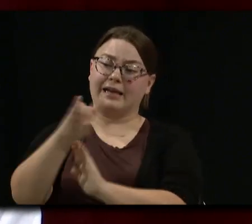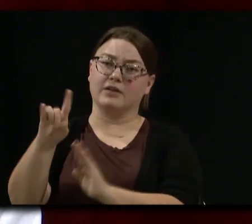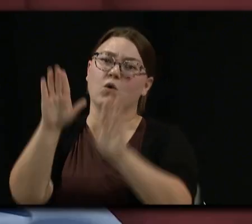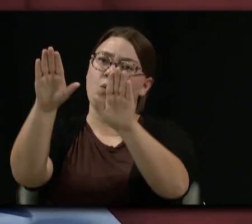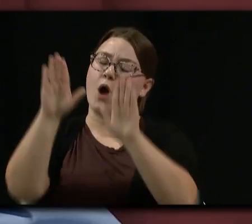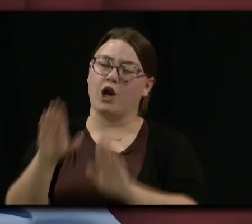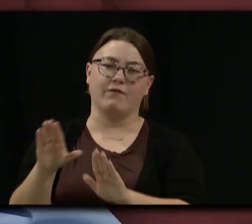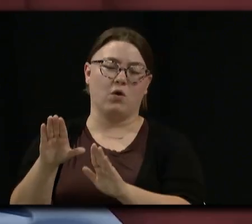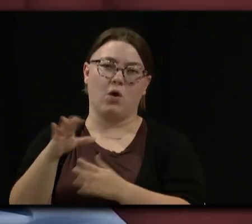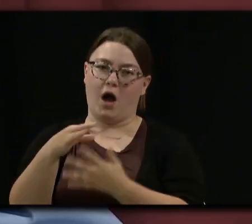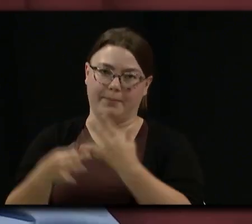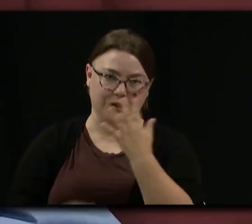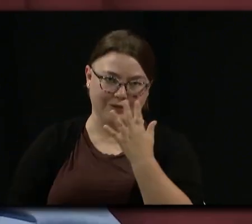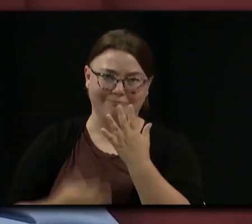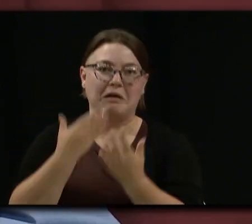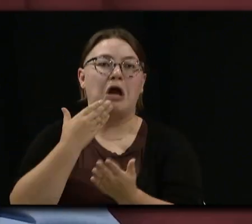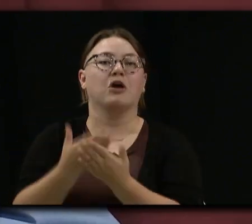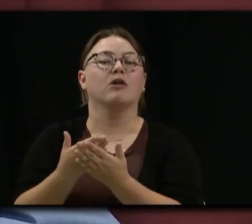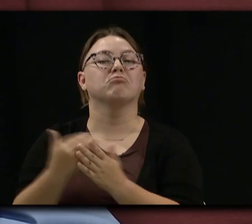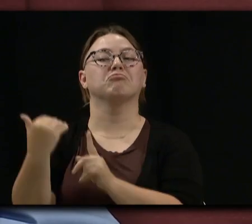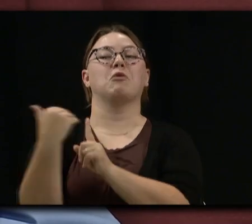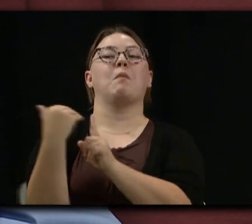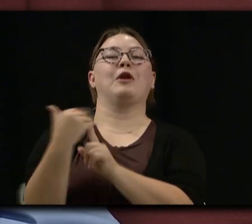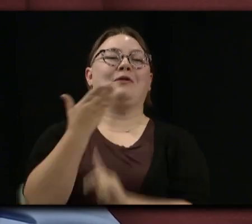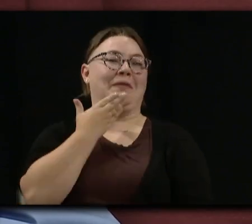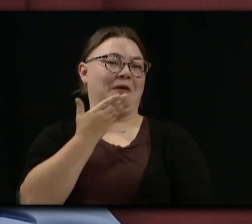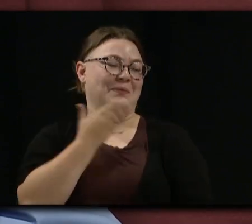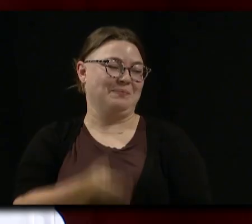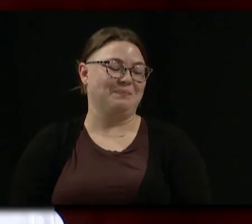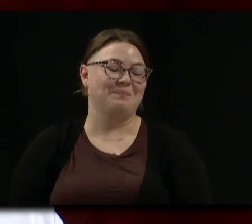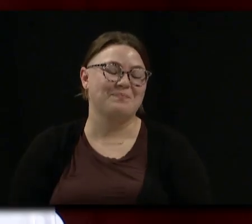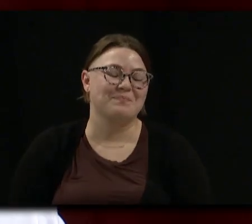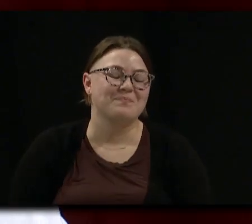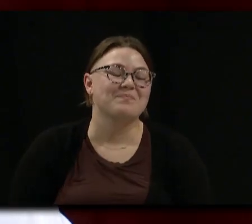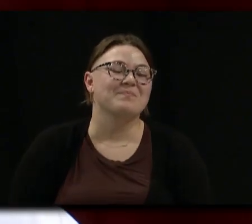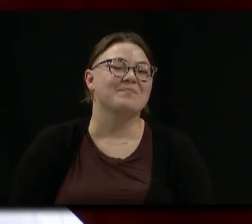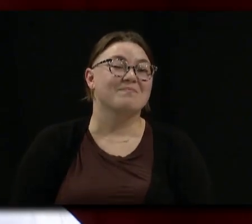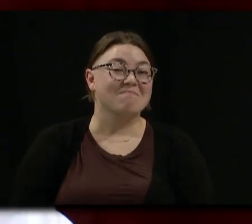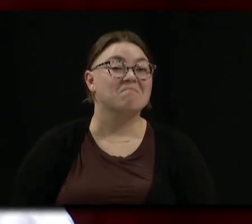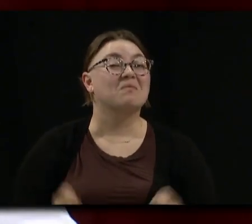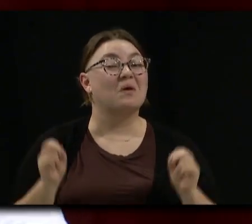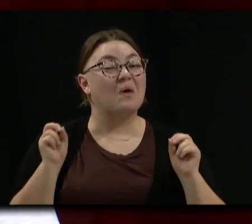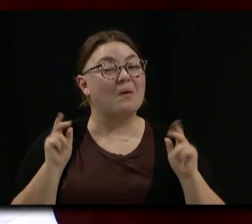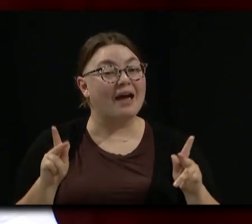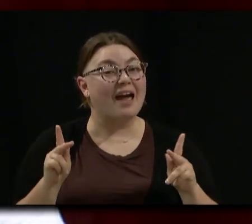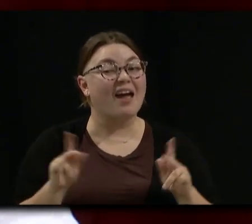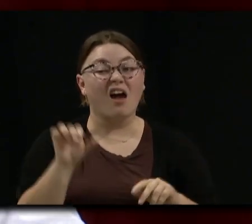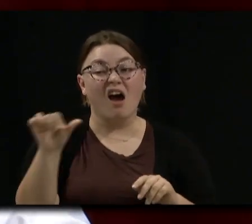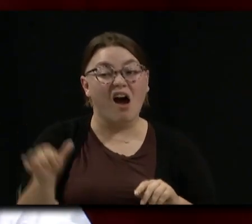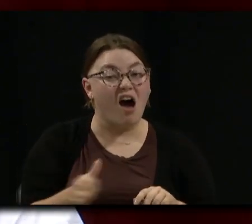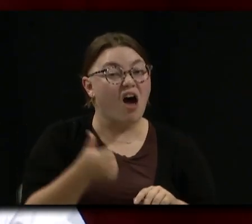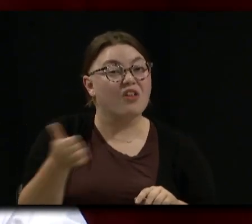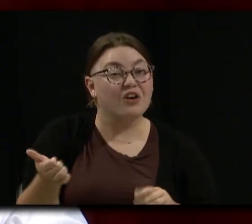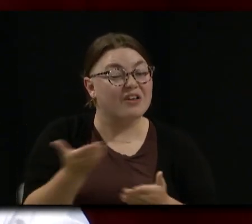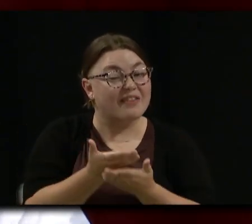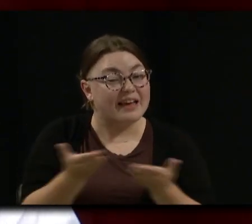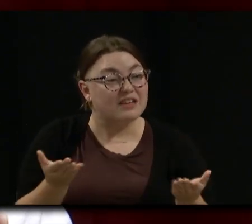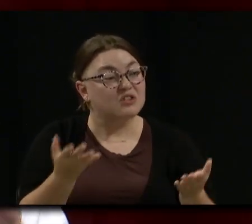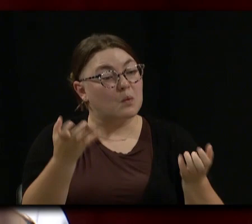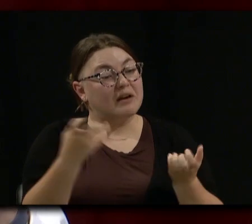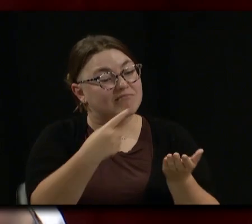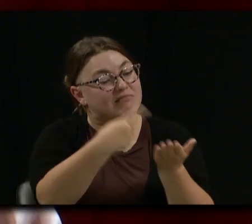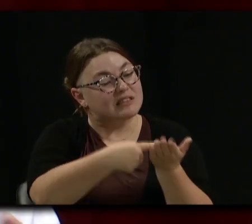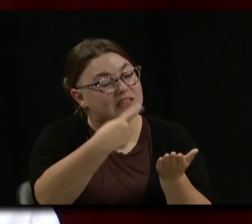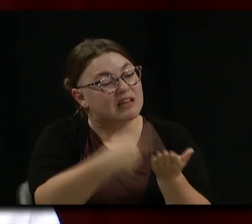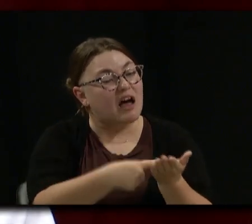at that point. A good reminder. I appreciate that. Yeah, thank you. So, all right, any other observations, maybe any